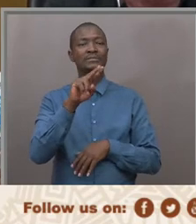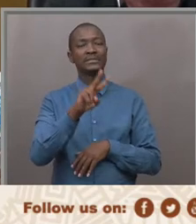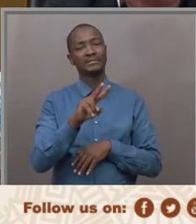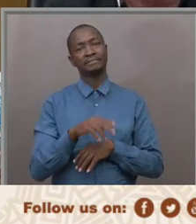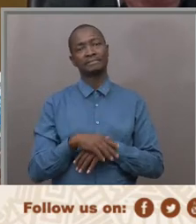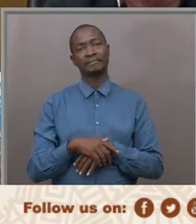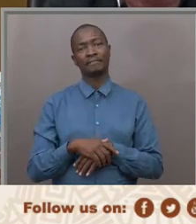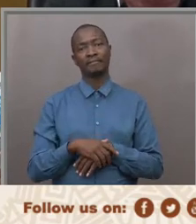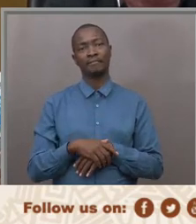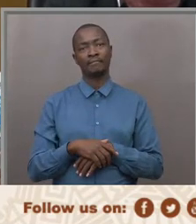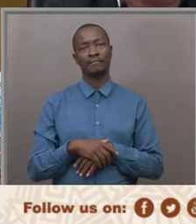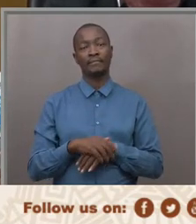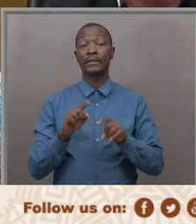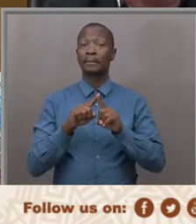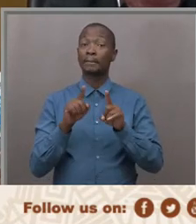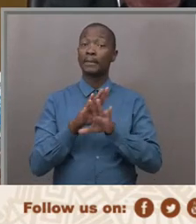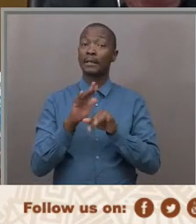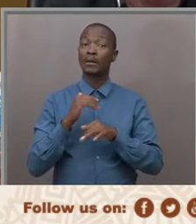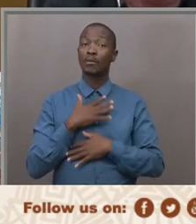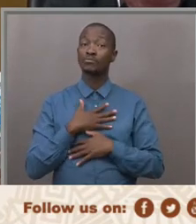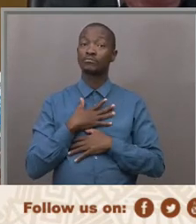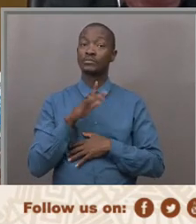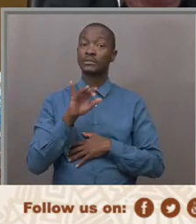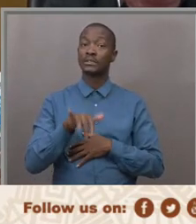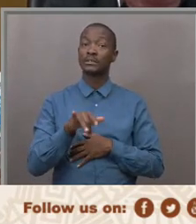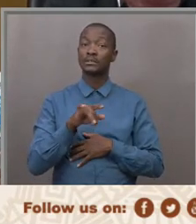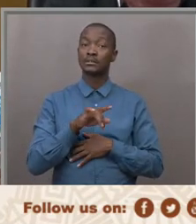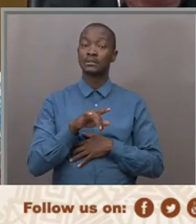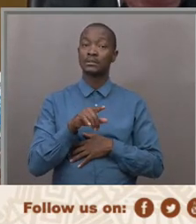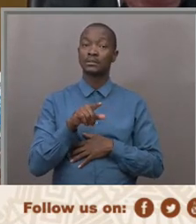But I also want to appreciate the fact that